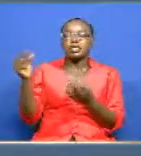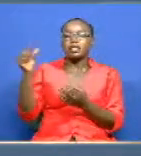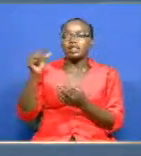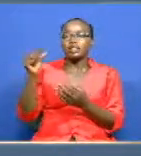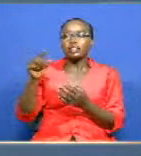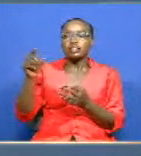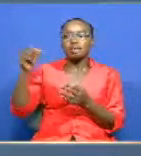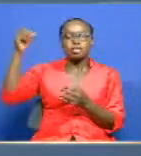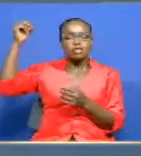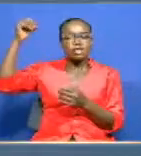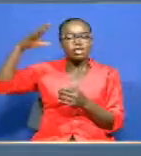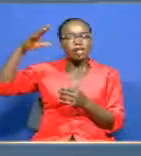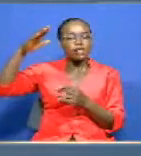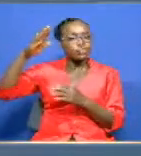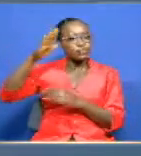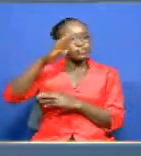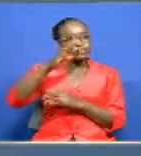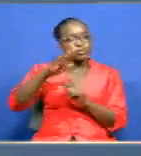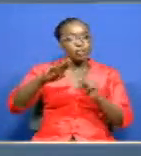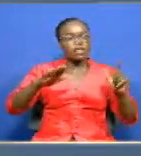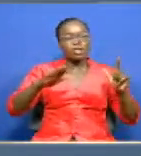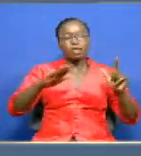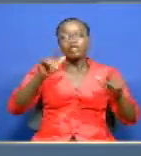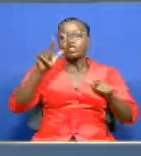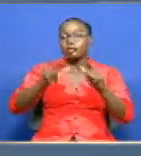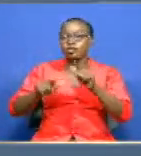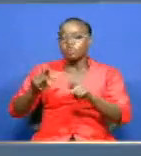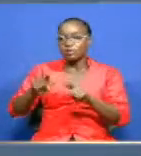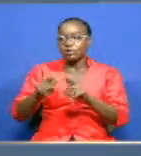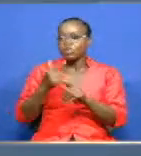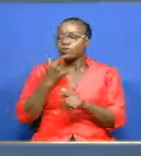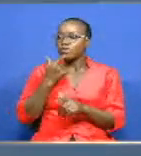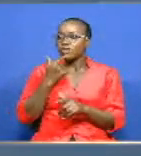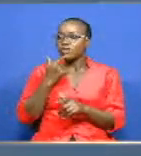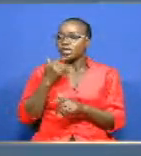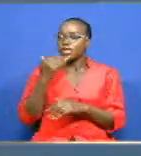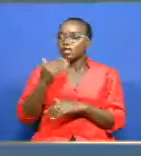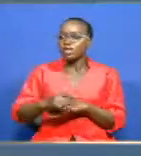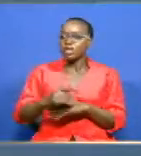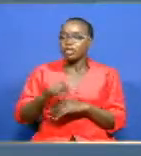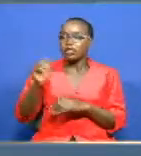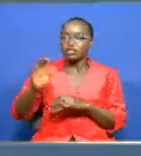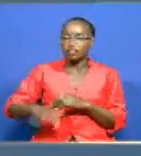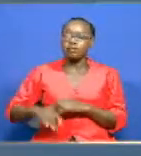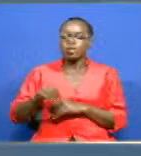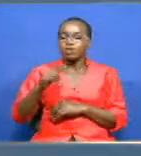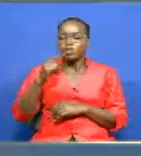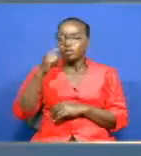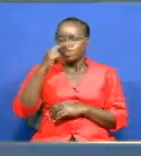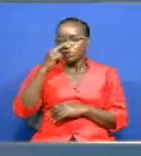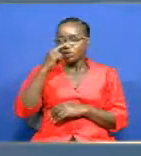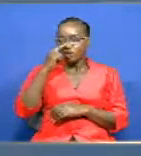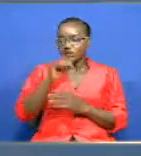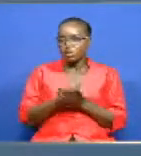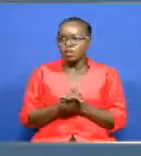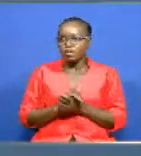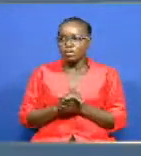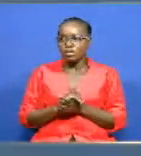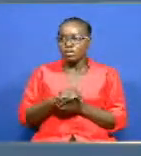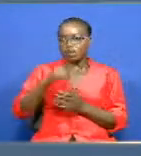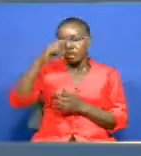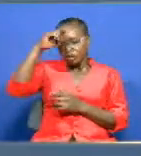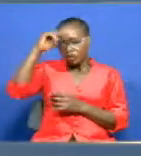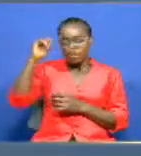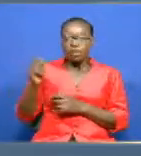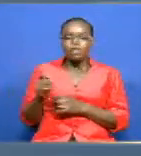sunny intervals all the way to the Lake Turkana Basin and areas bordering Kenya and South Sudan. Now let's take a look at the